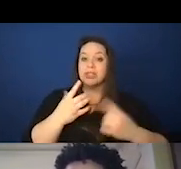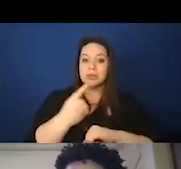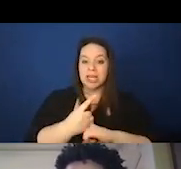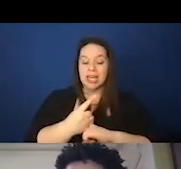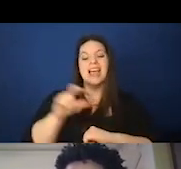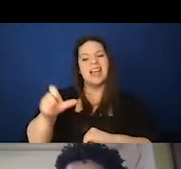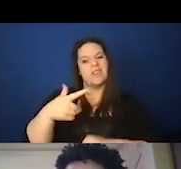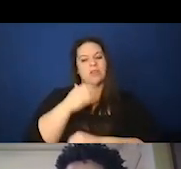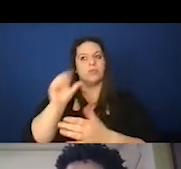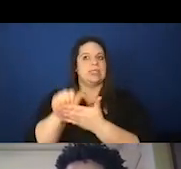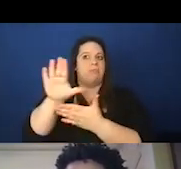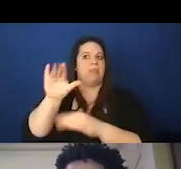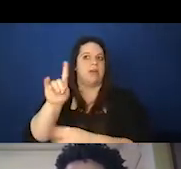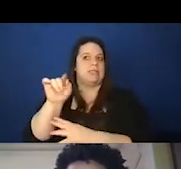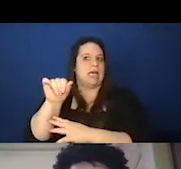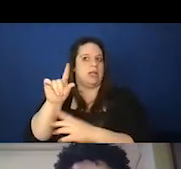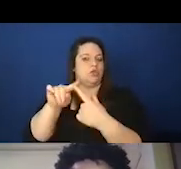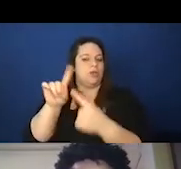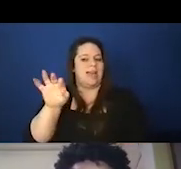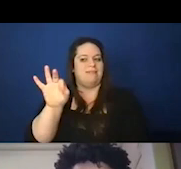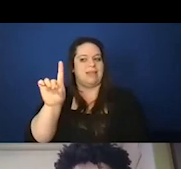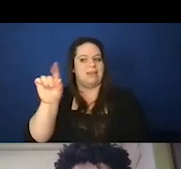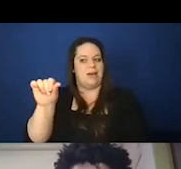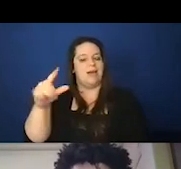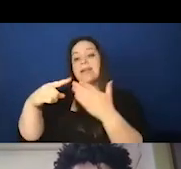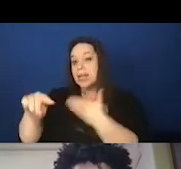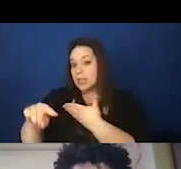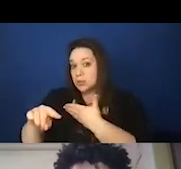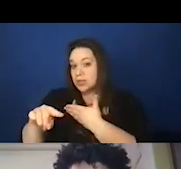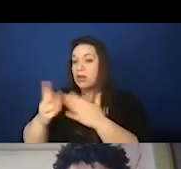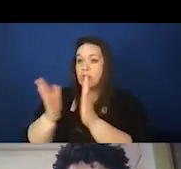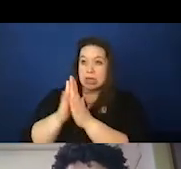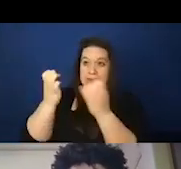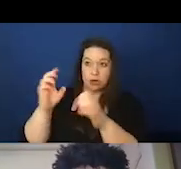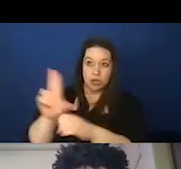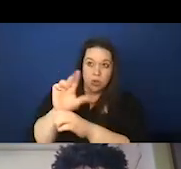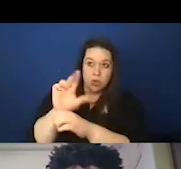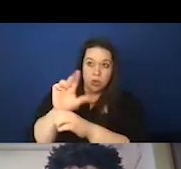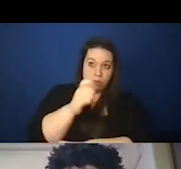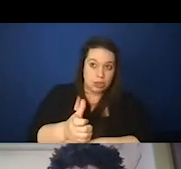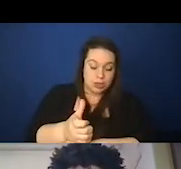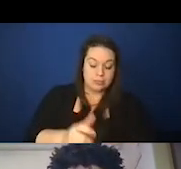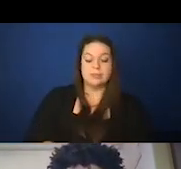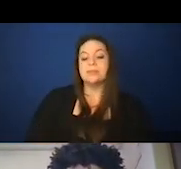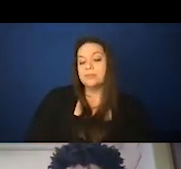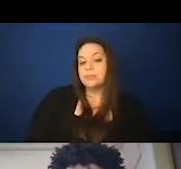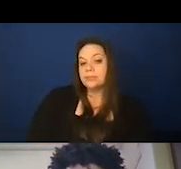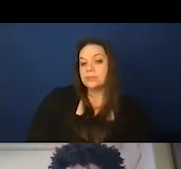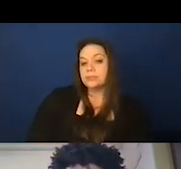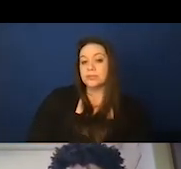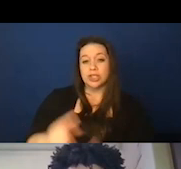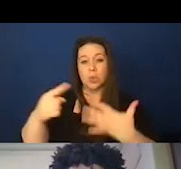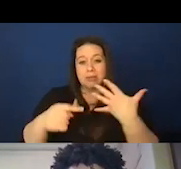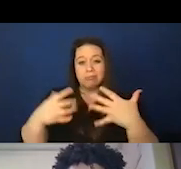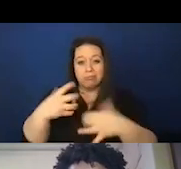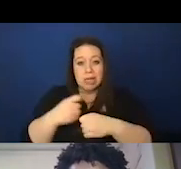its data to the FDA next week, requesting emergency use authorization. So the bullet points about